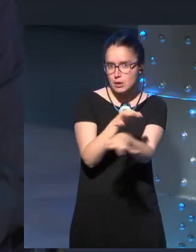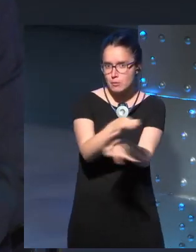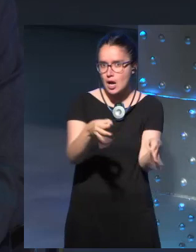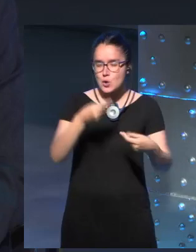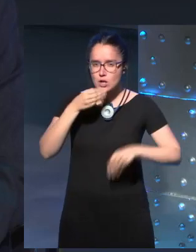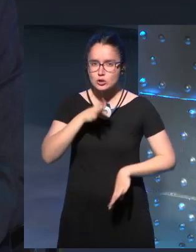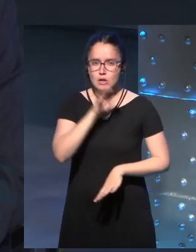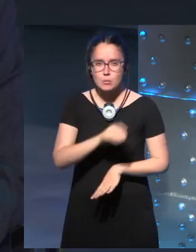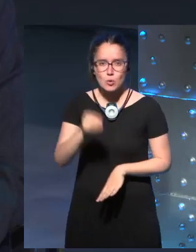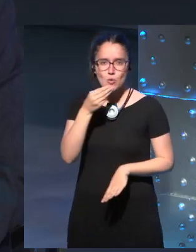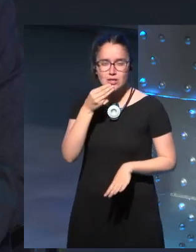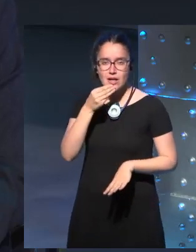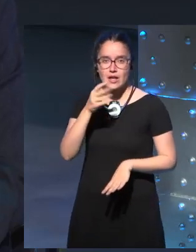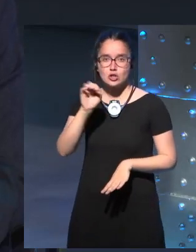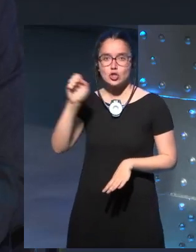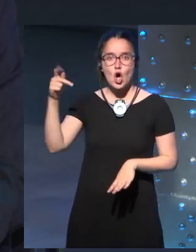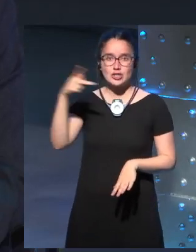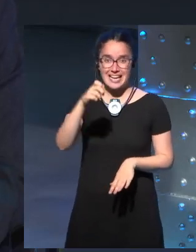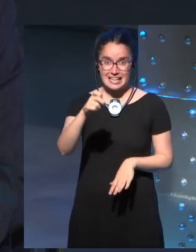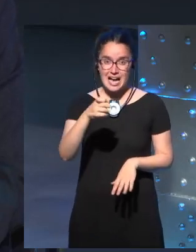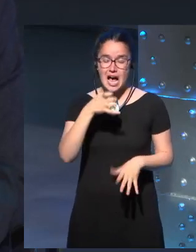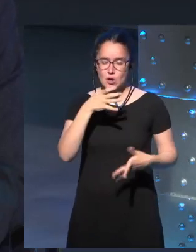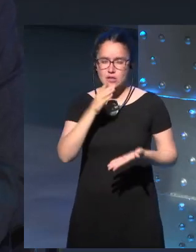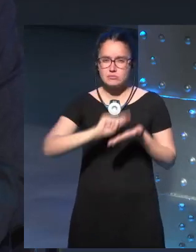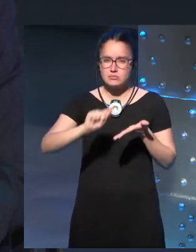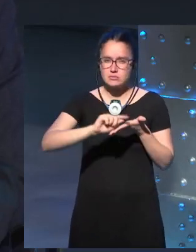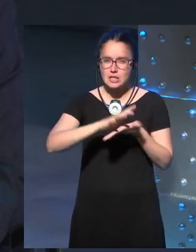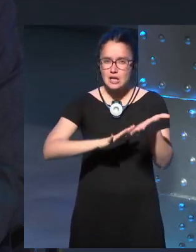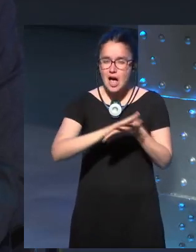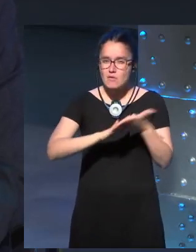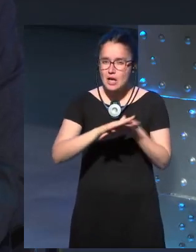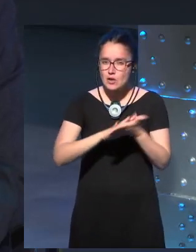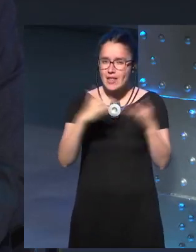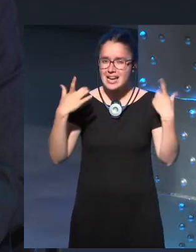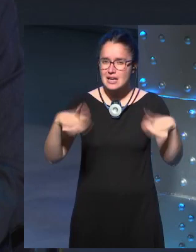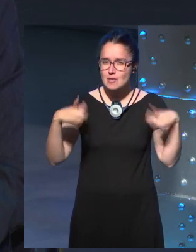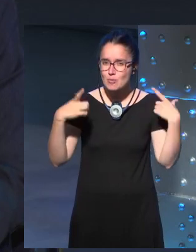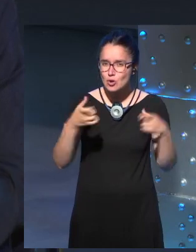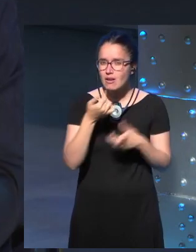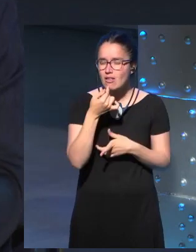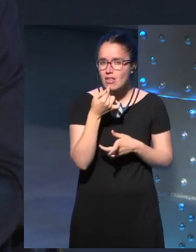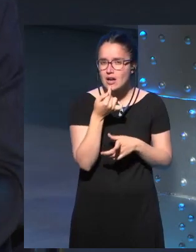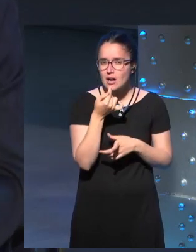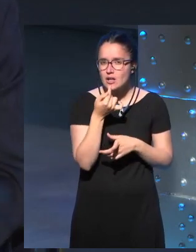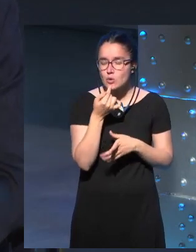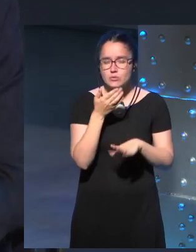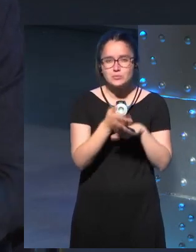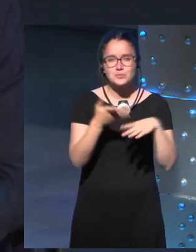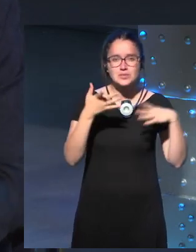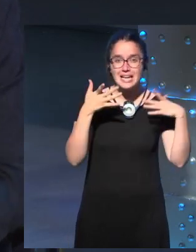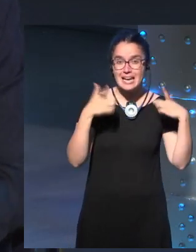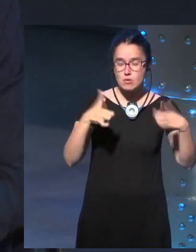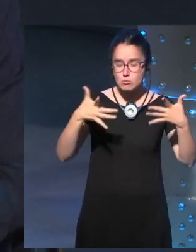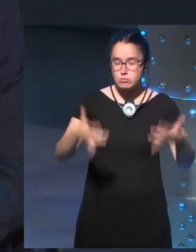that. There's a very beautiful story of John Toshak that speaks about Liverpool, saying that when he came